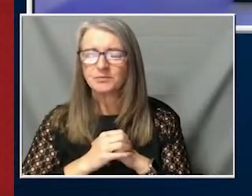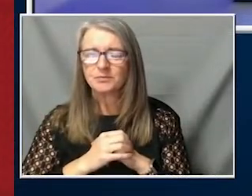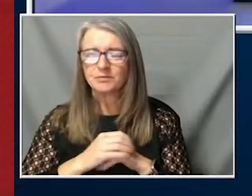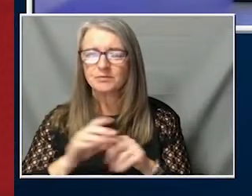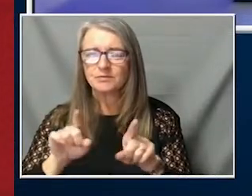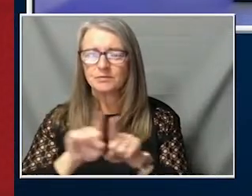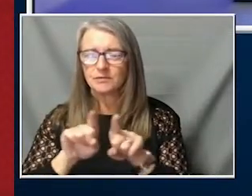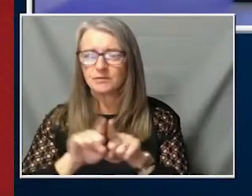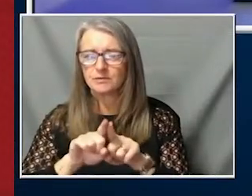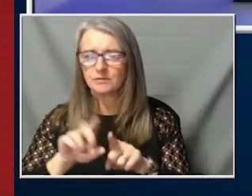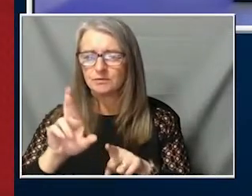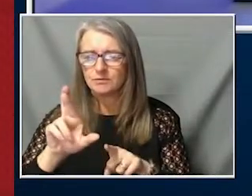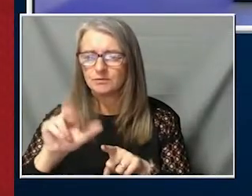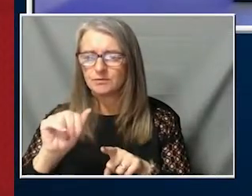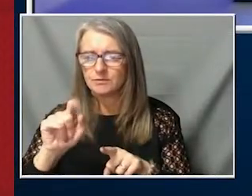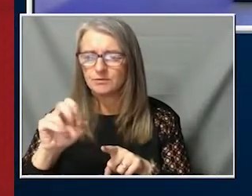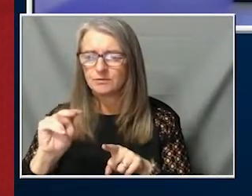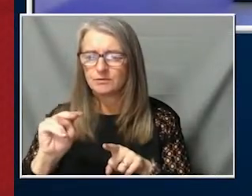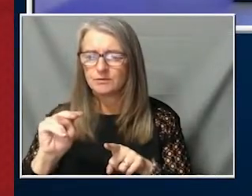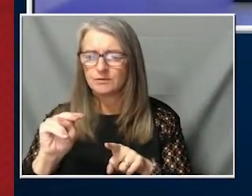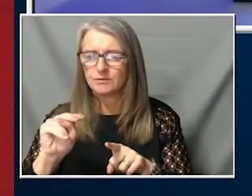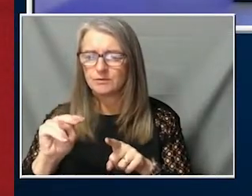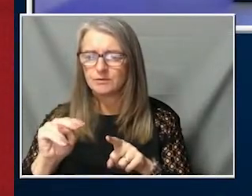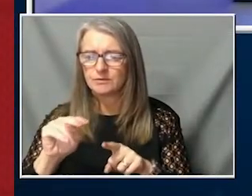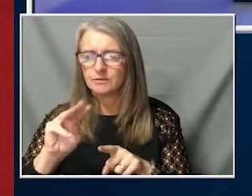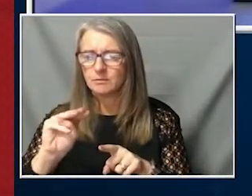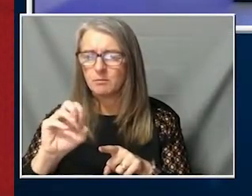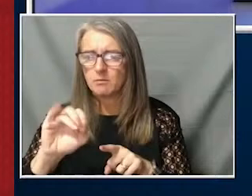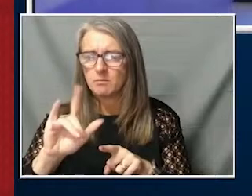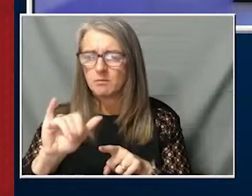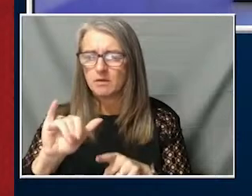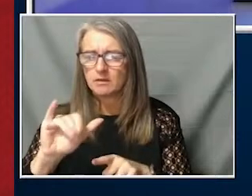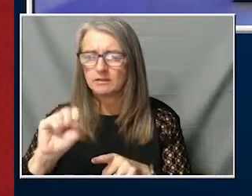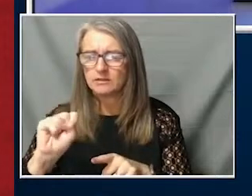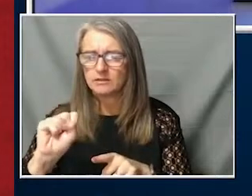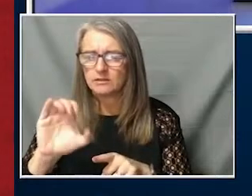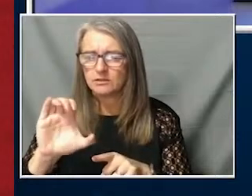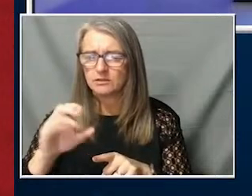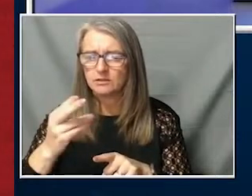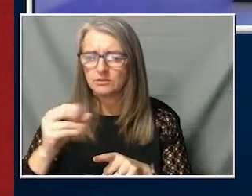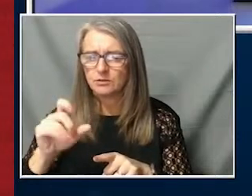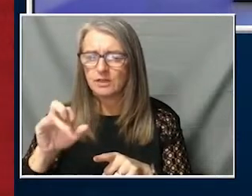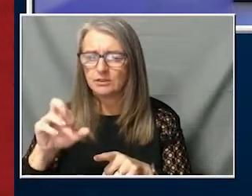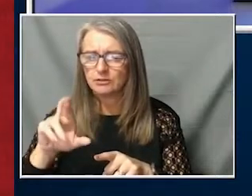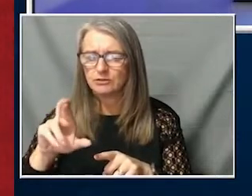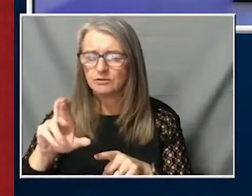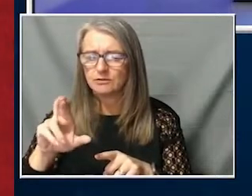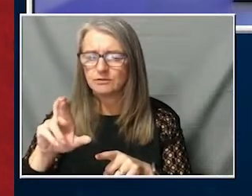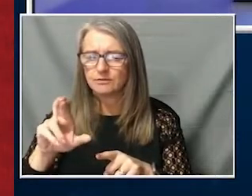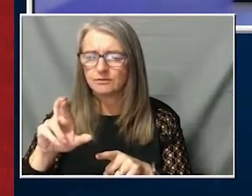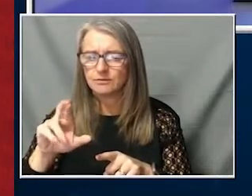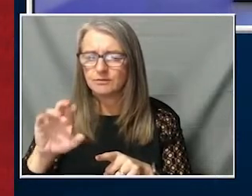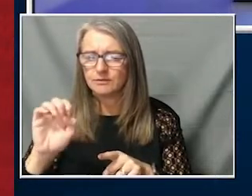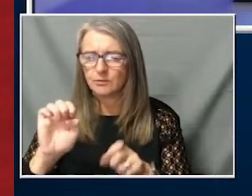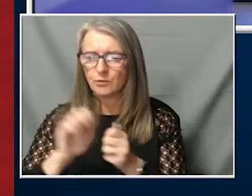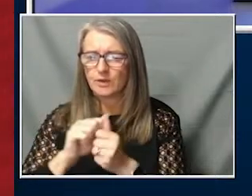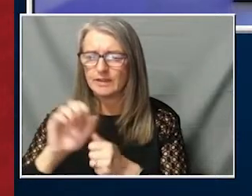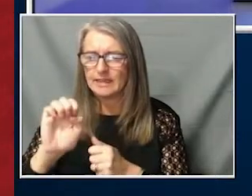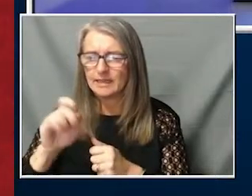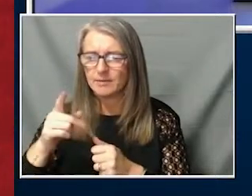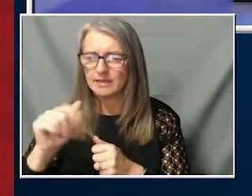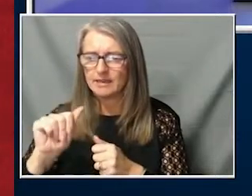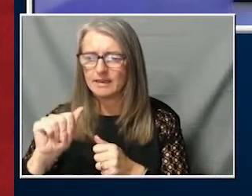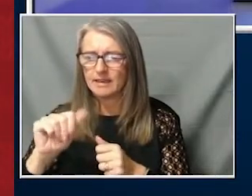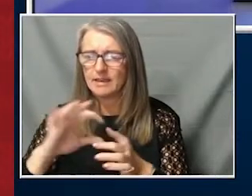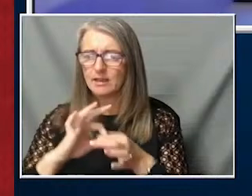radon experts joining us remotely. Molly Schreiner is an environmental protection specialist with the EPA, and Brian Hansen is the